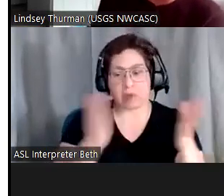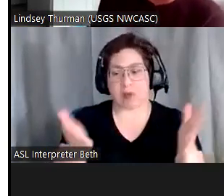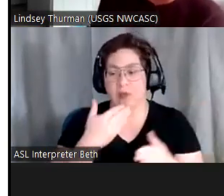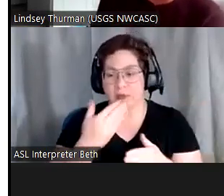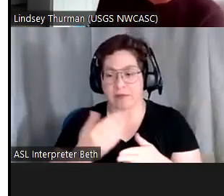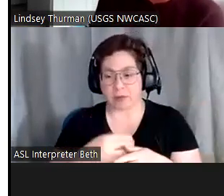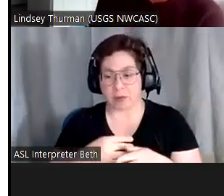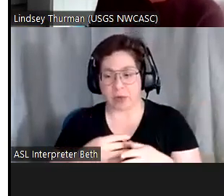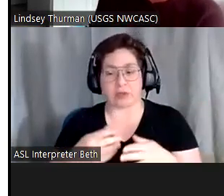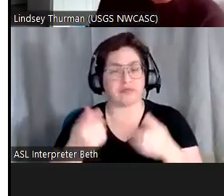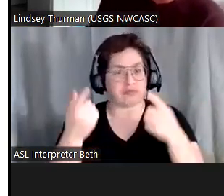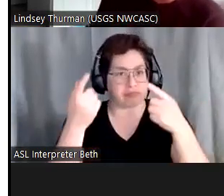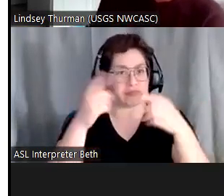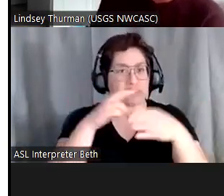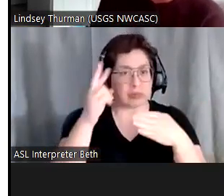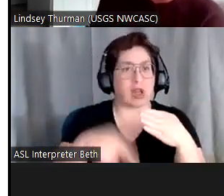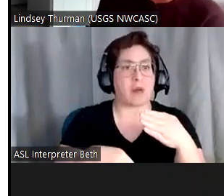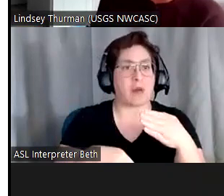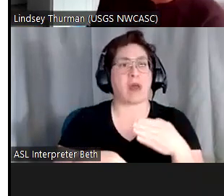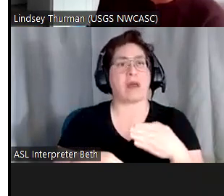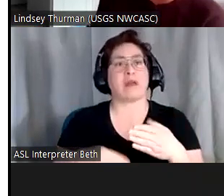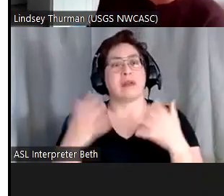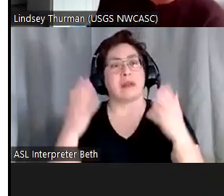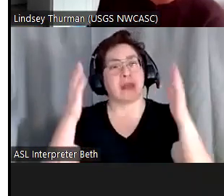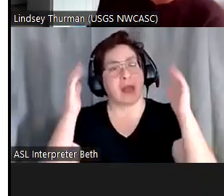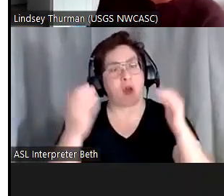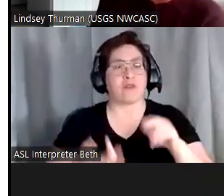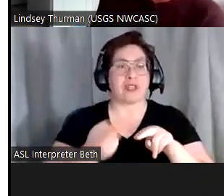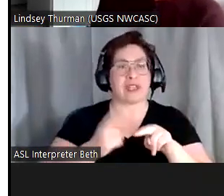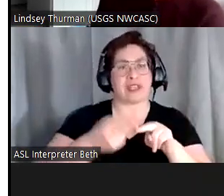this, and hopefully we'll just increase our